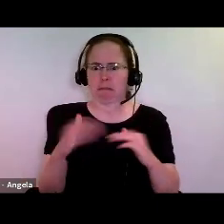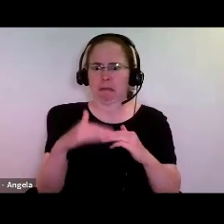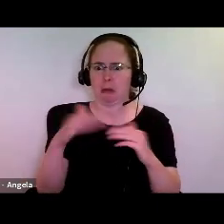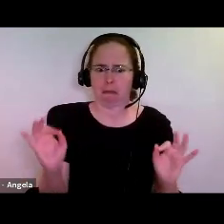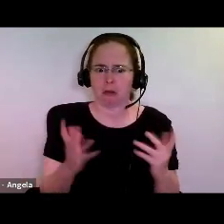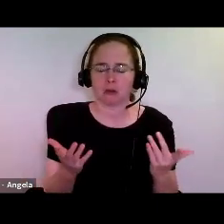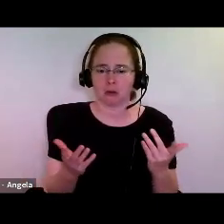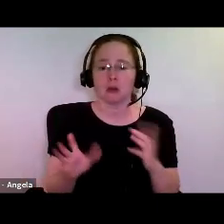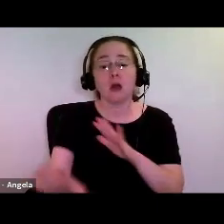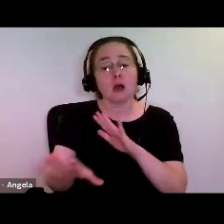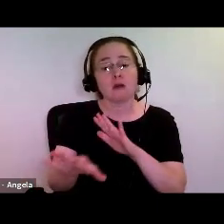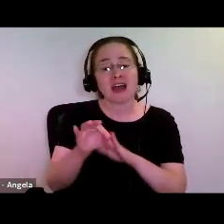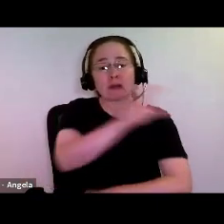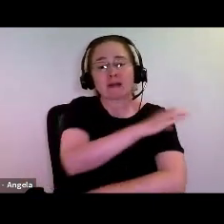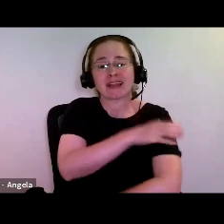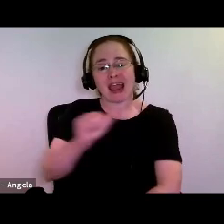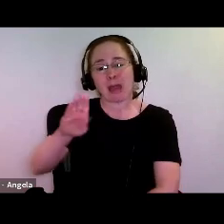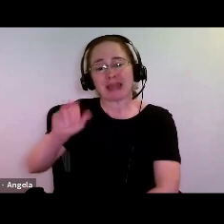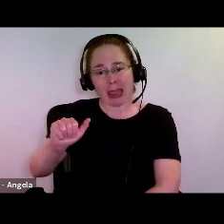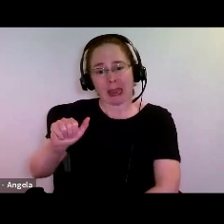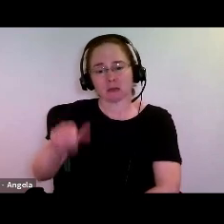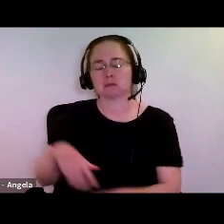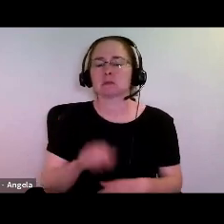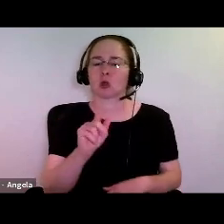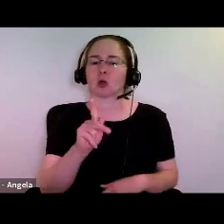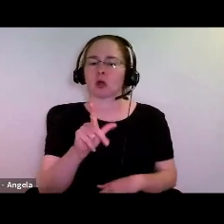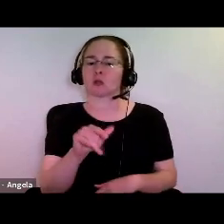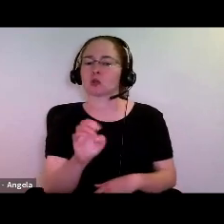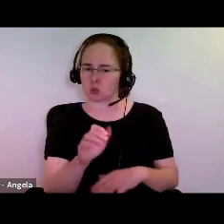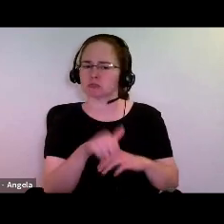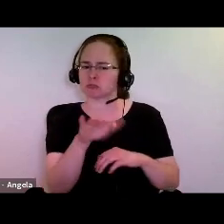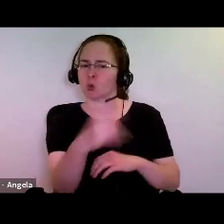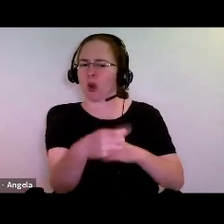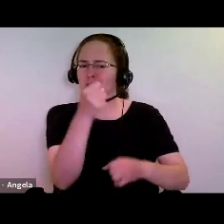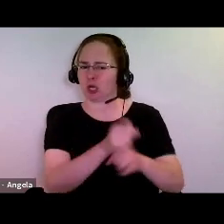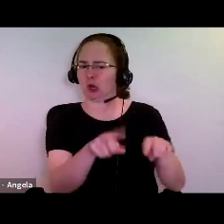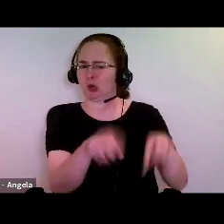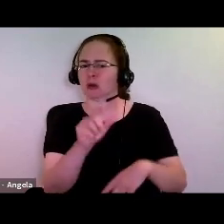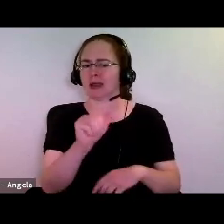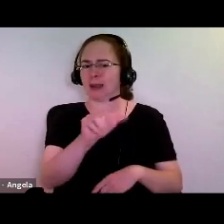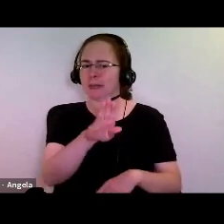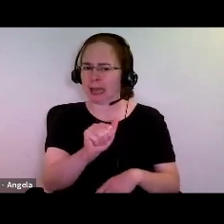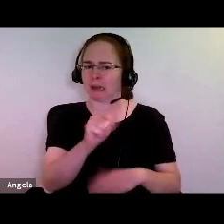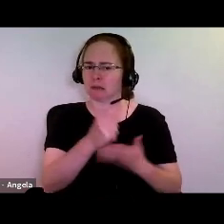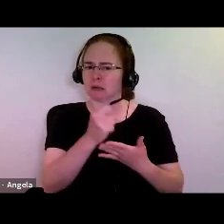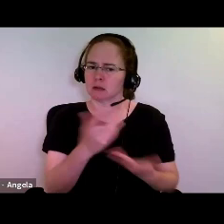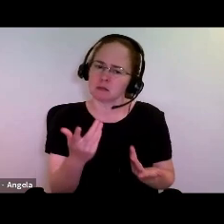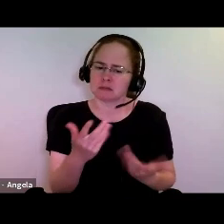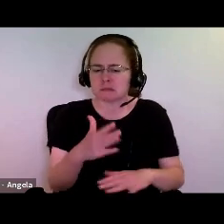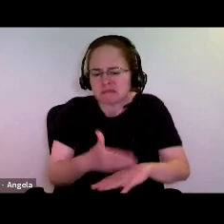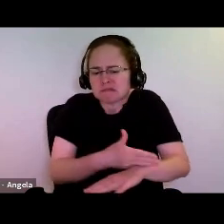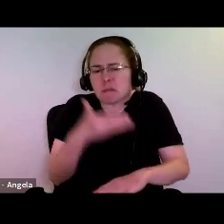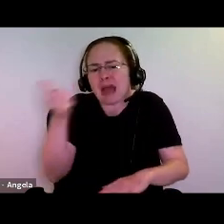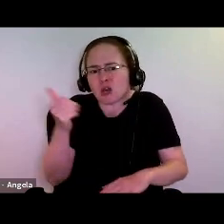We found an ABA clinic, and Luke attended that for a year, and things were a little better. And